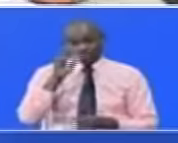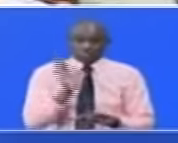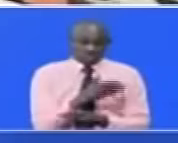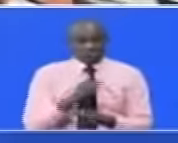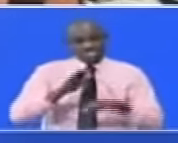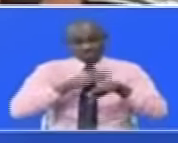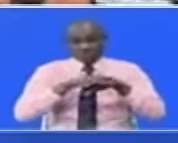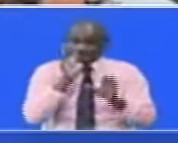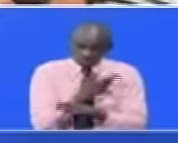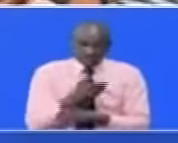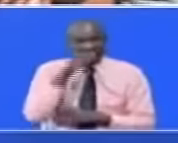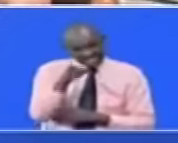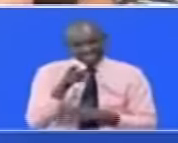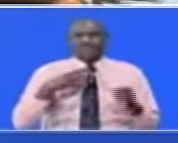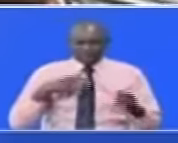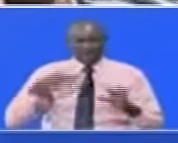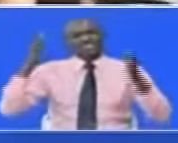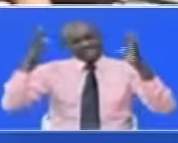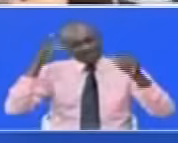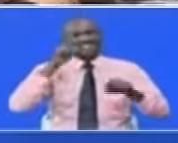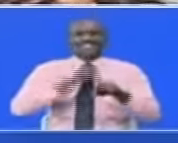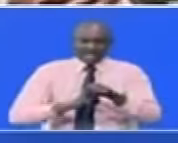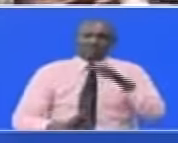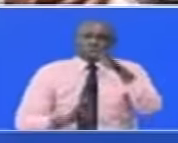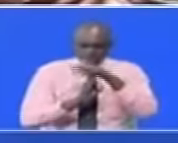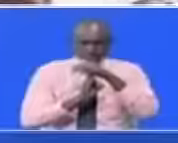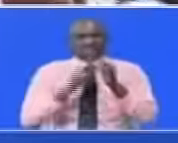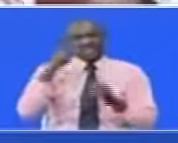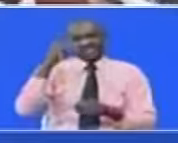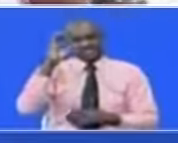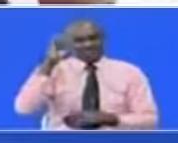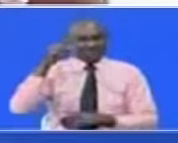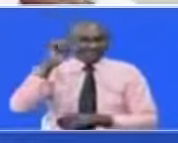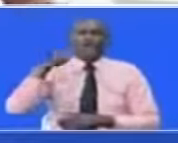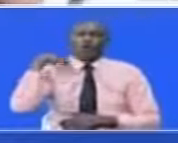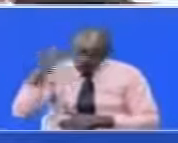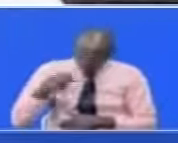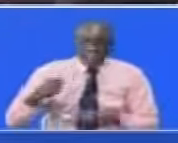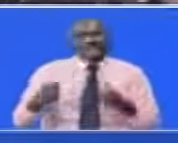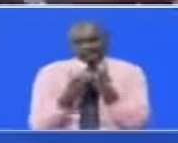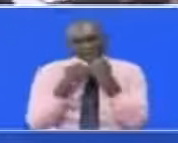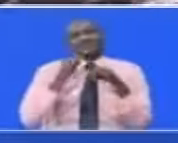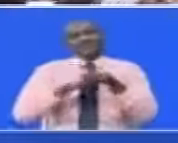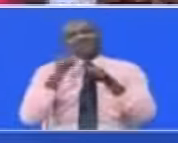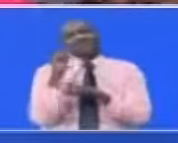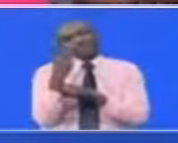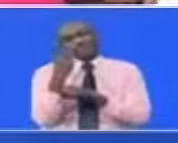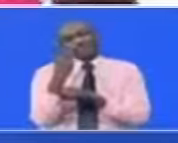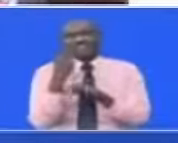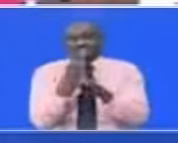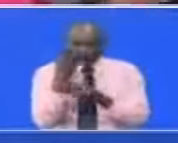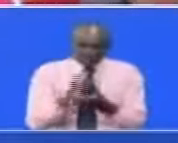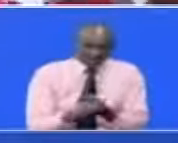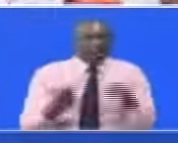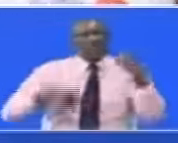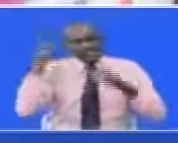Fanfare that ushers in and celebrates the top KCPE performers characterize every December at such a time. Winners